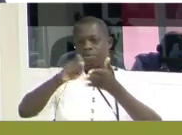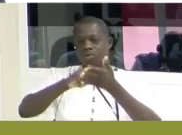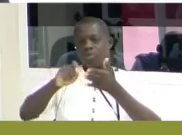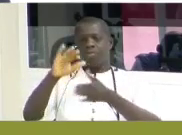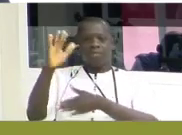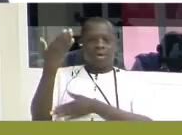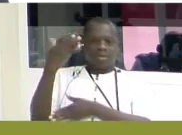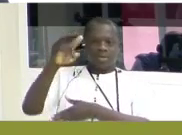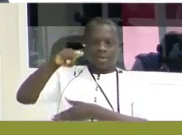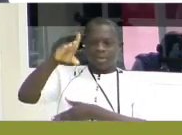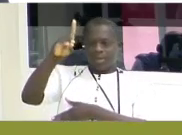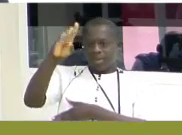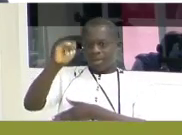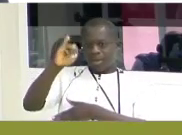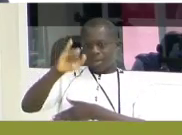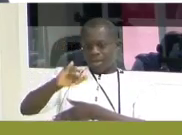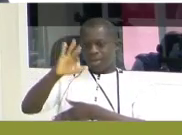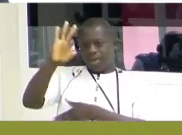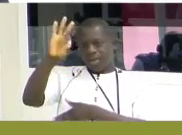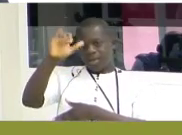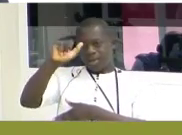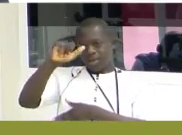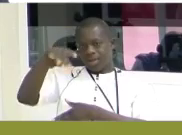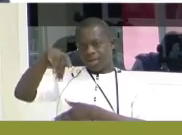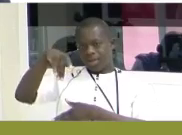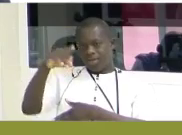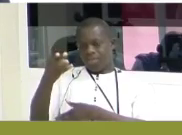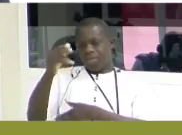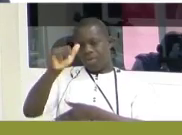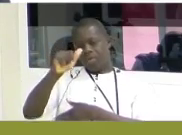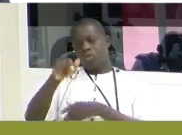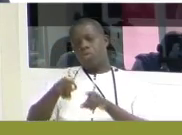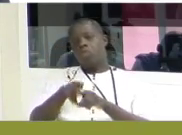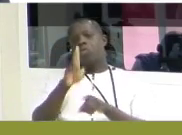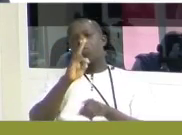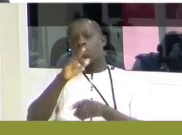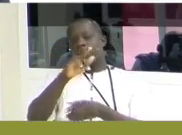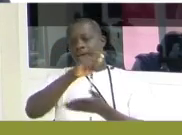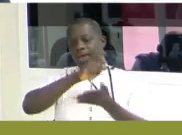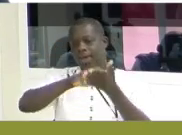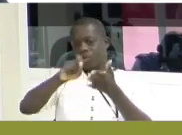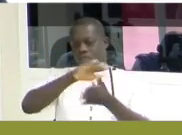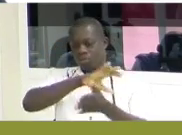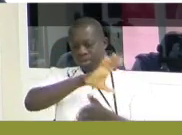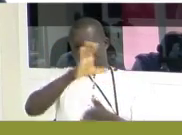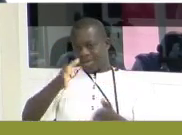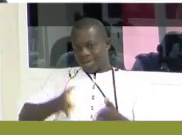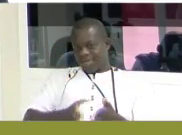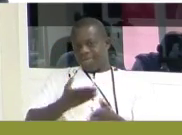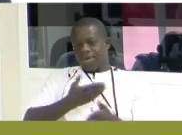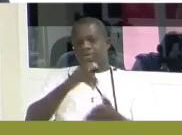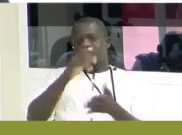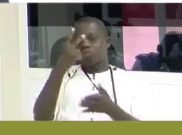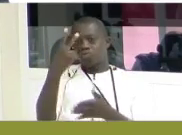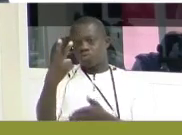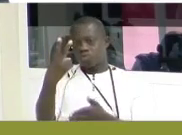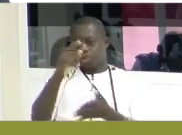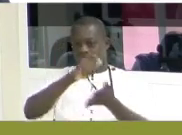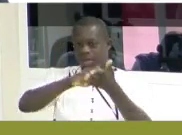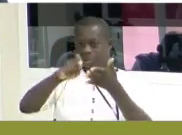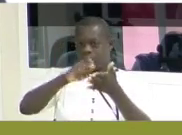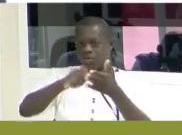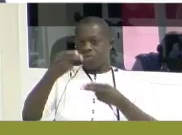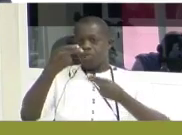who just testified an hour ago, was our editor-in-chief. So we have two editors in the newsroom